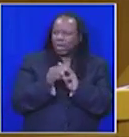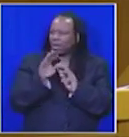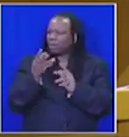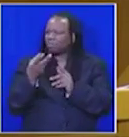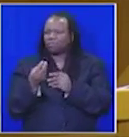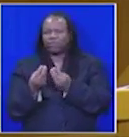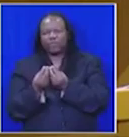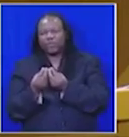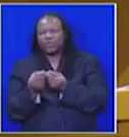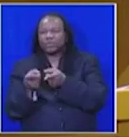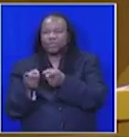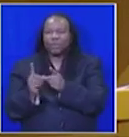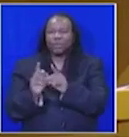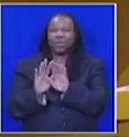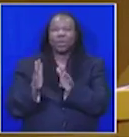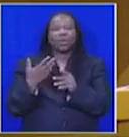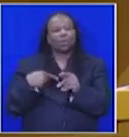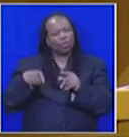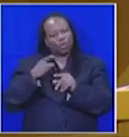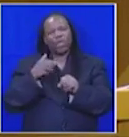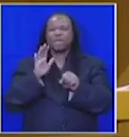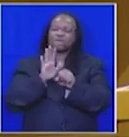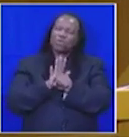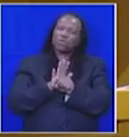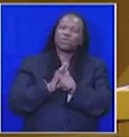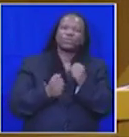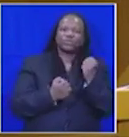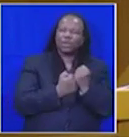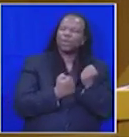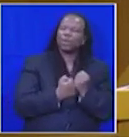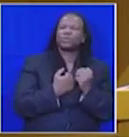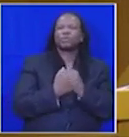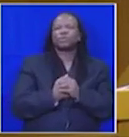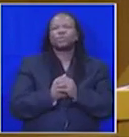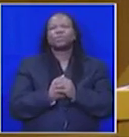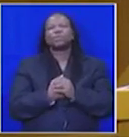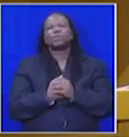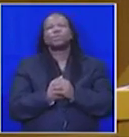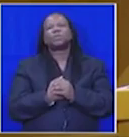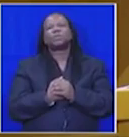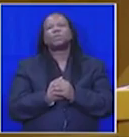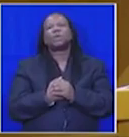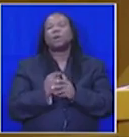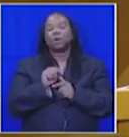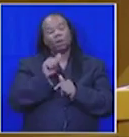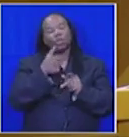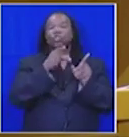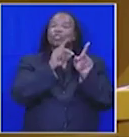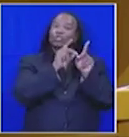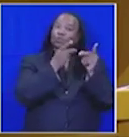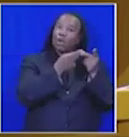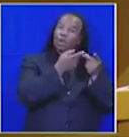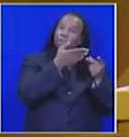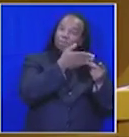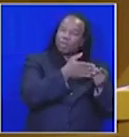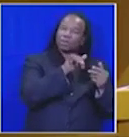the National Freedom Party is fully in support of this ban. Another issue which we believe should be addressed by the Department of Communication is